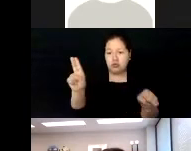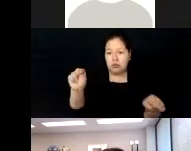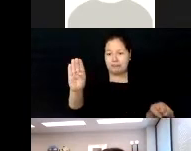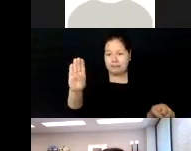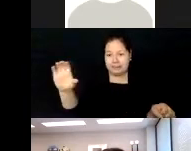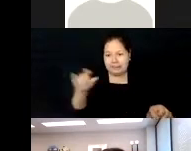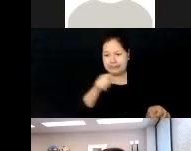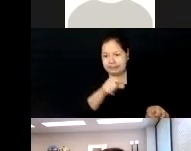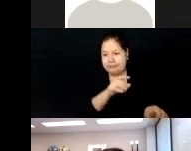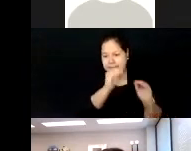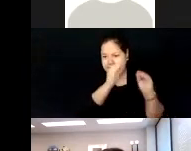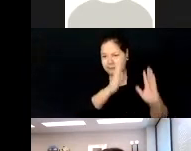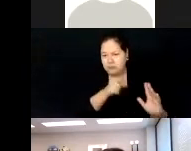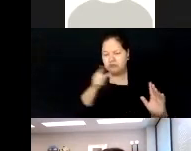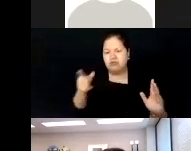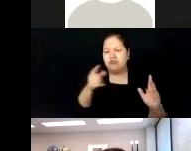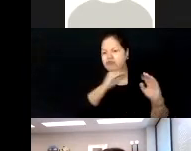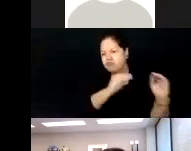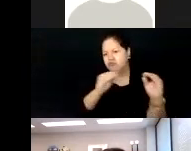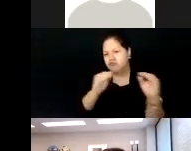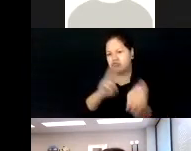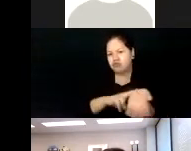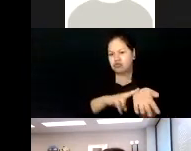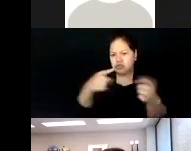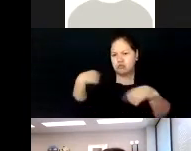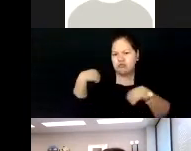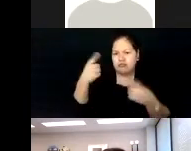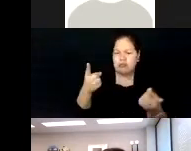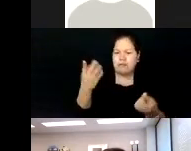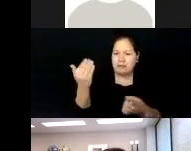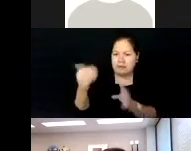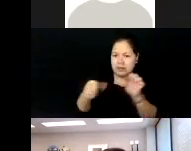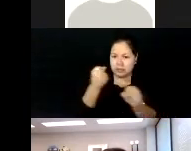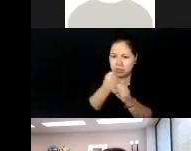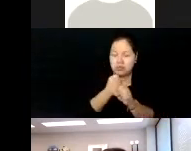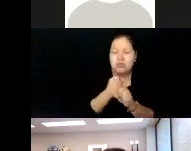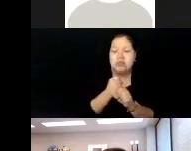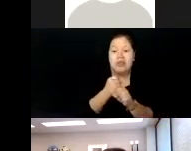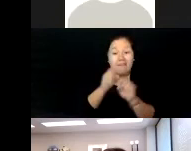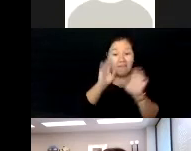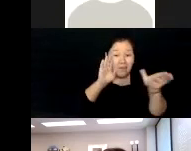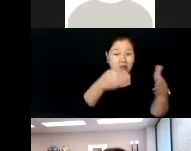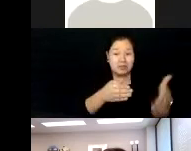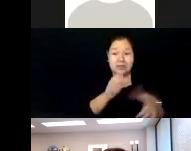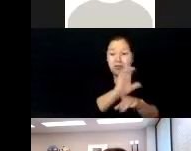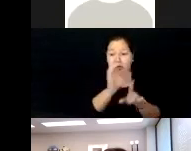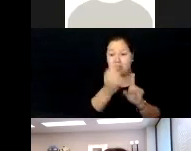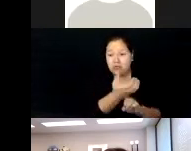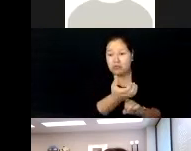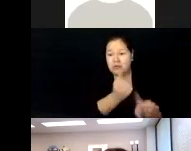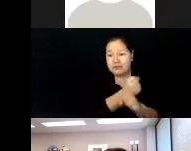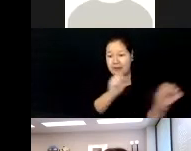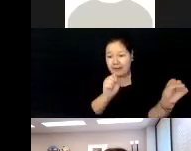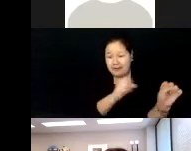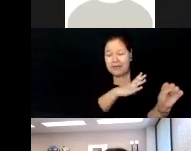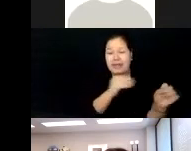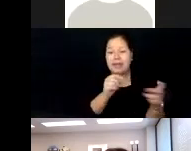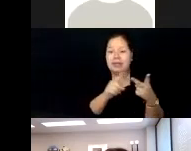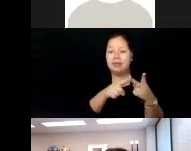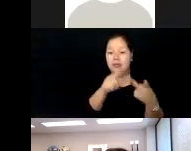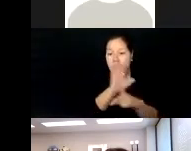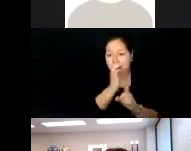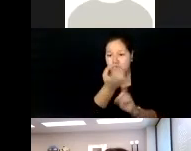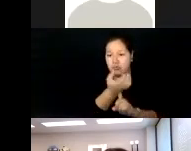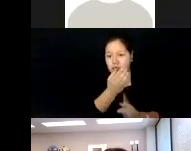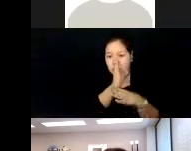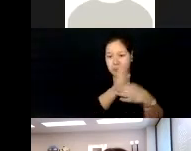taught nurses for the past 15 years in the area of cultural safety and cultural humility. And